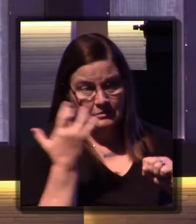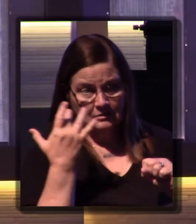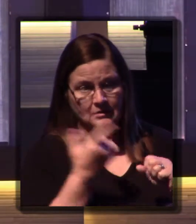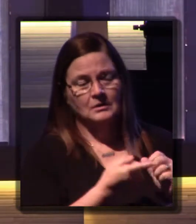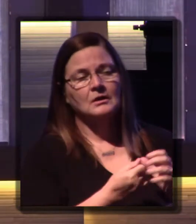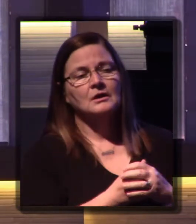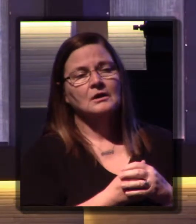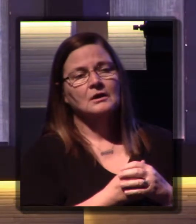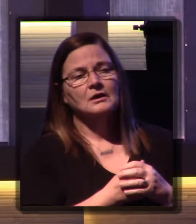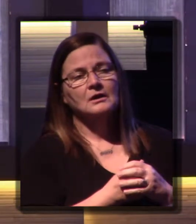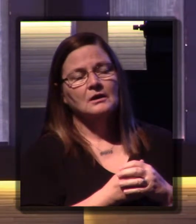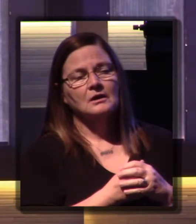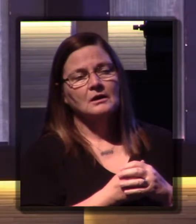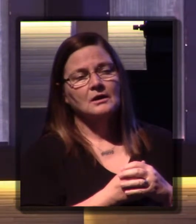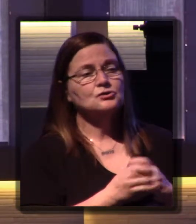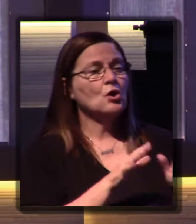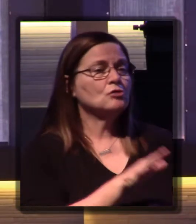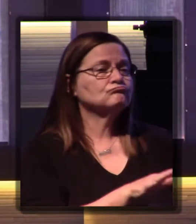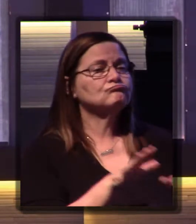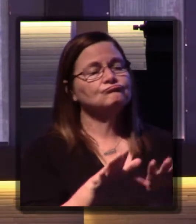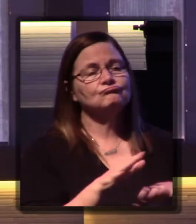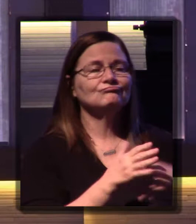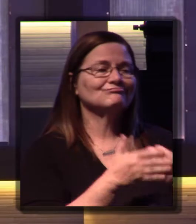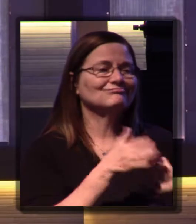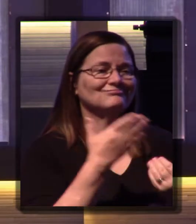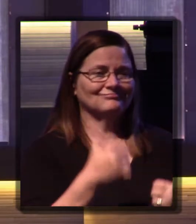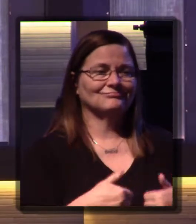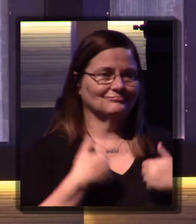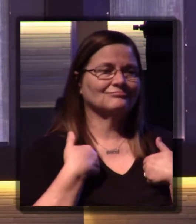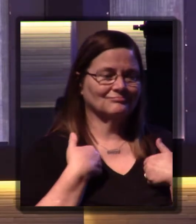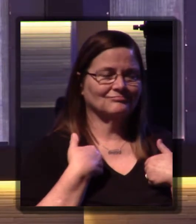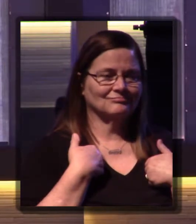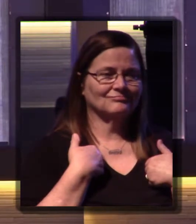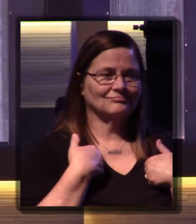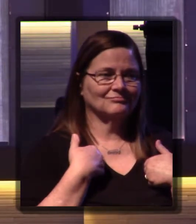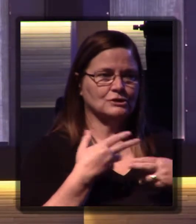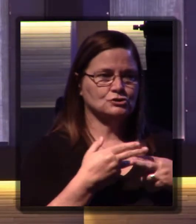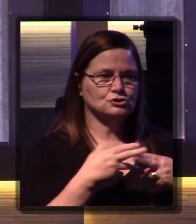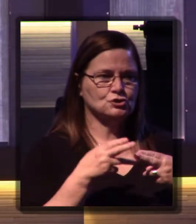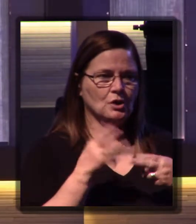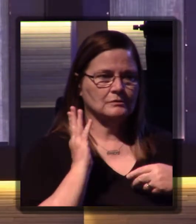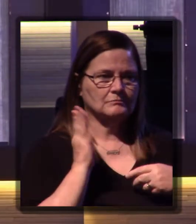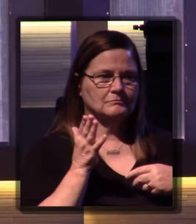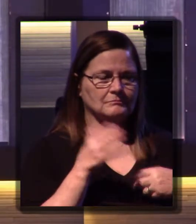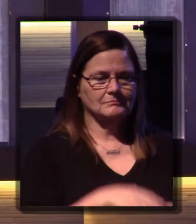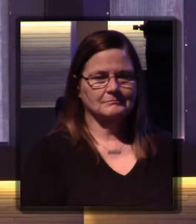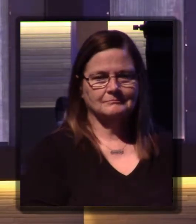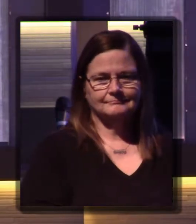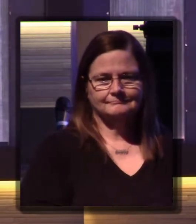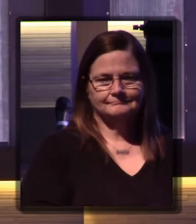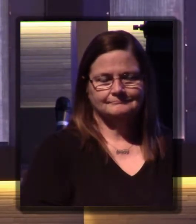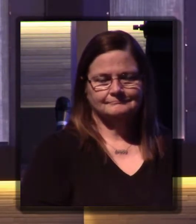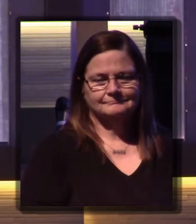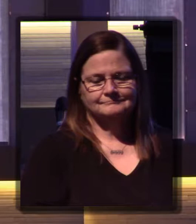you need to mourn because the ease that you are experiencing is short-lived, is going